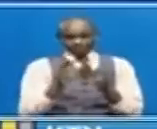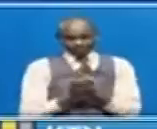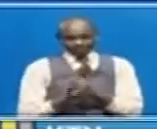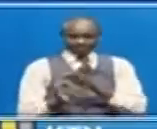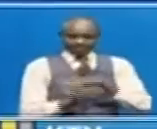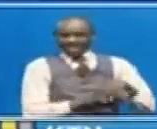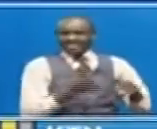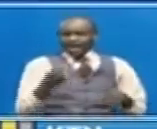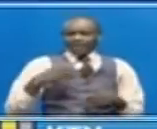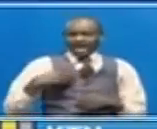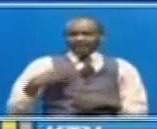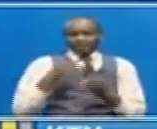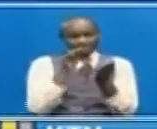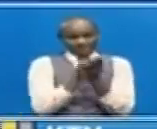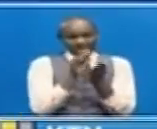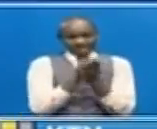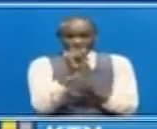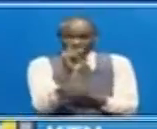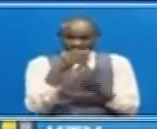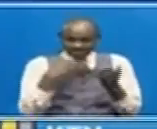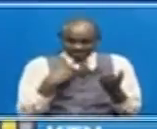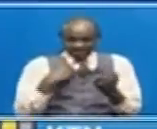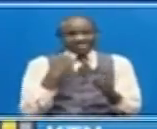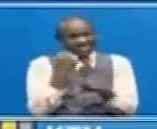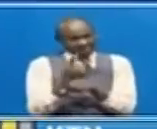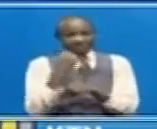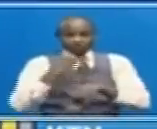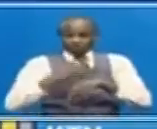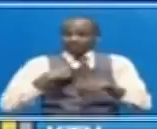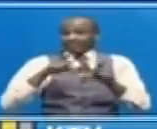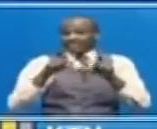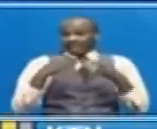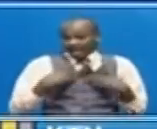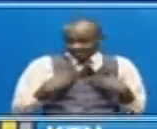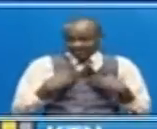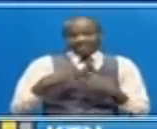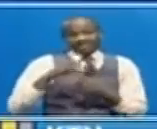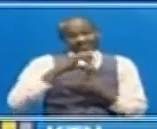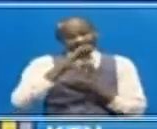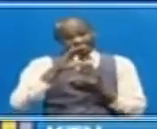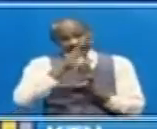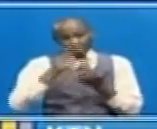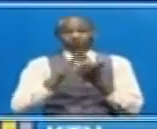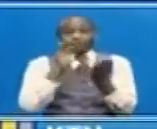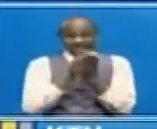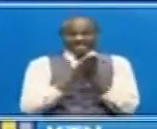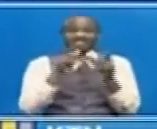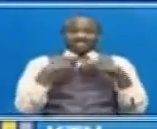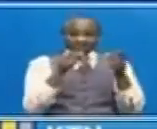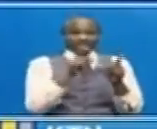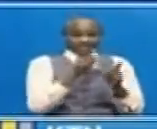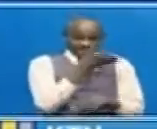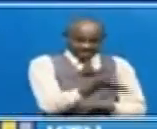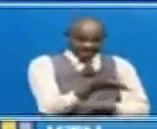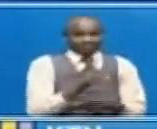Now, Choice Microfinance Bank becomes the 11th institution to be licensed by the central bank, underlying the growth of microlenders in